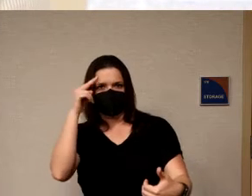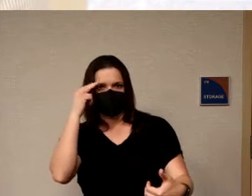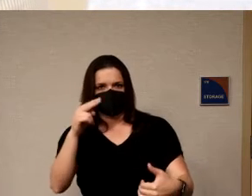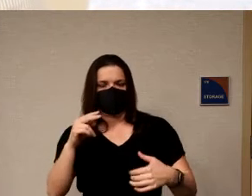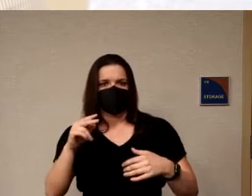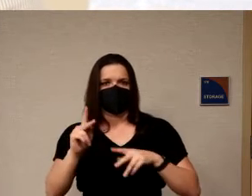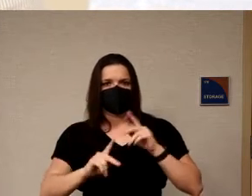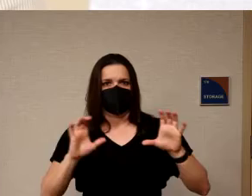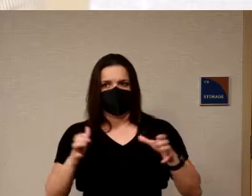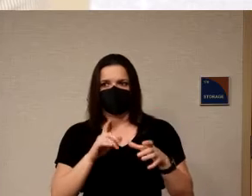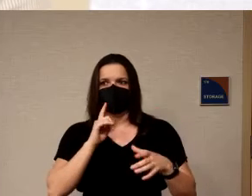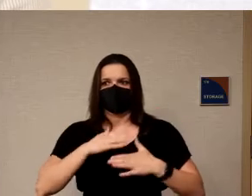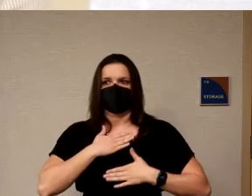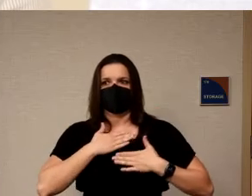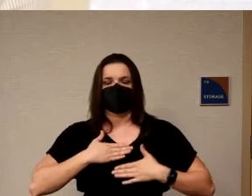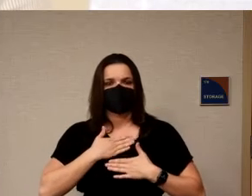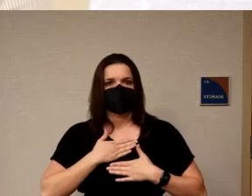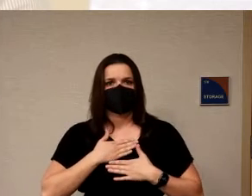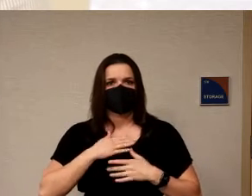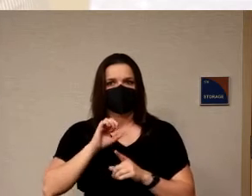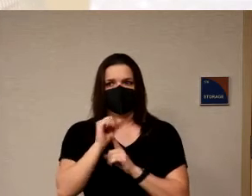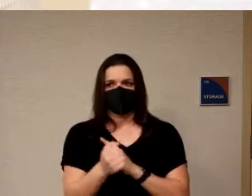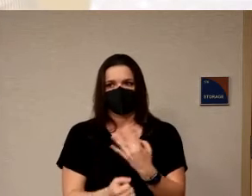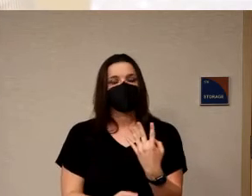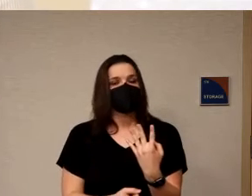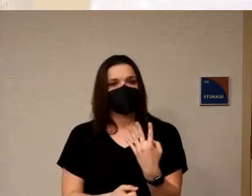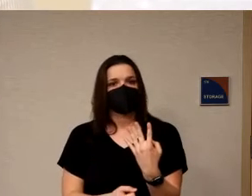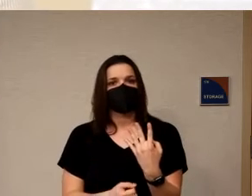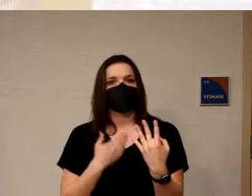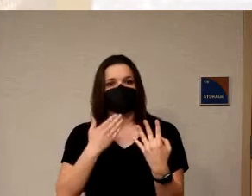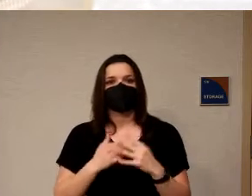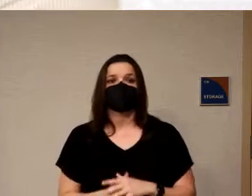I really appreciate scenario 4. Thank you. Yeah.